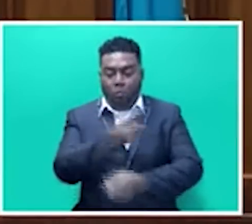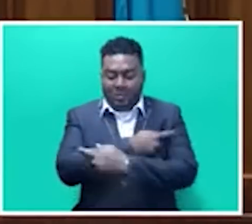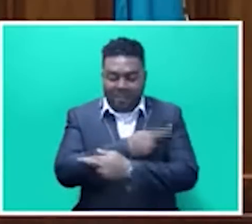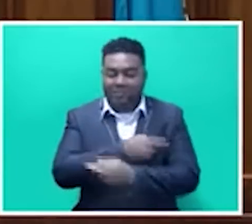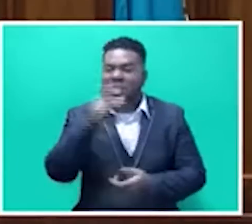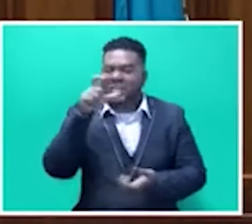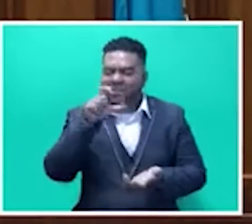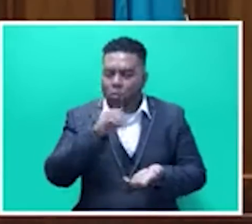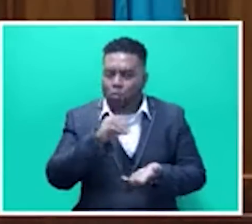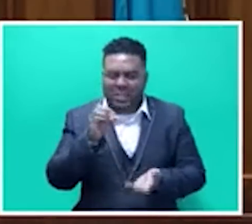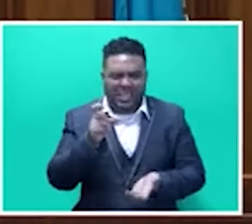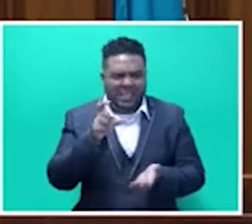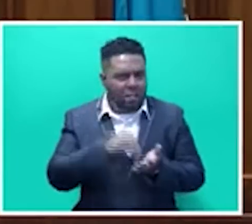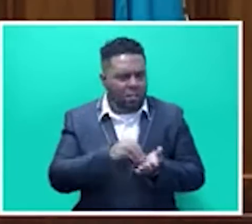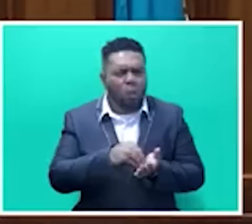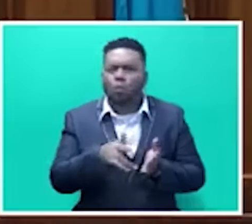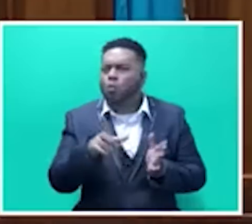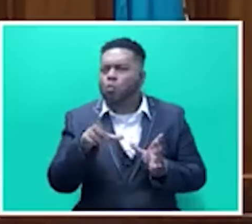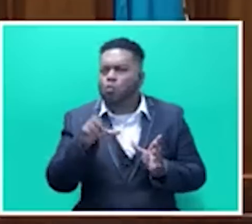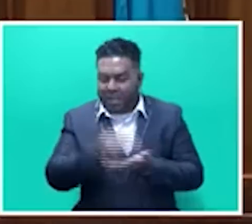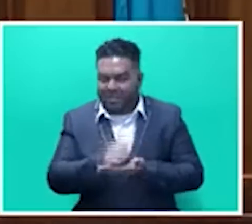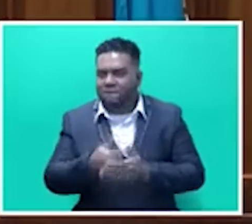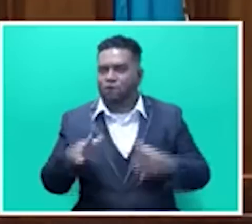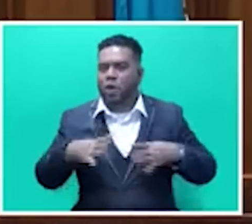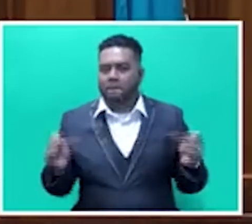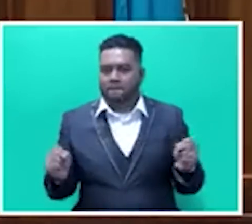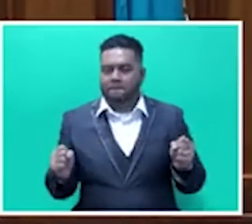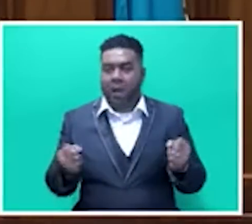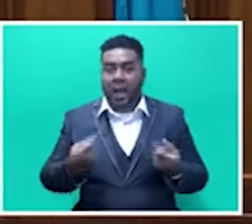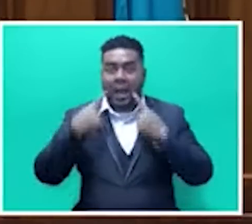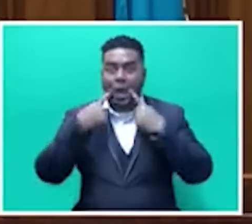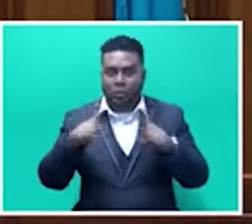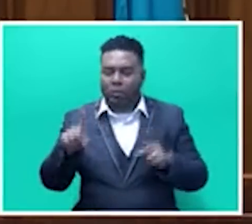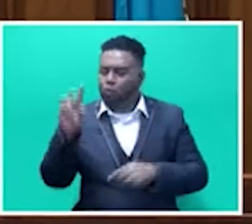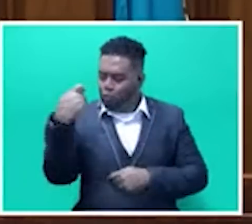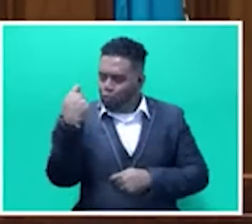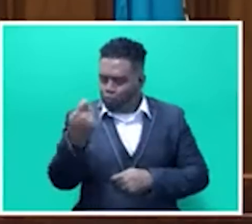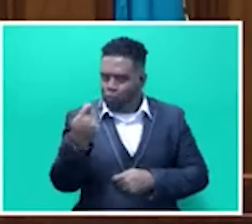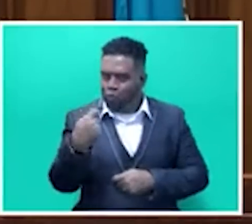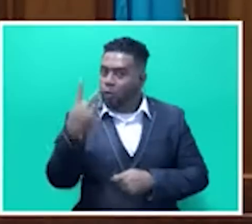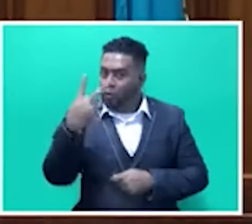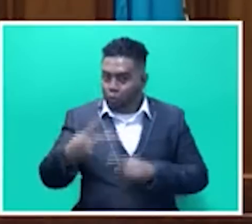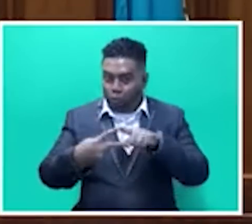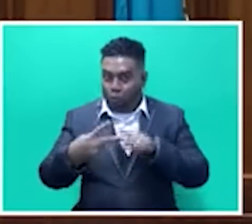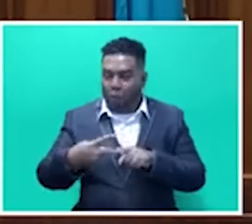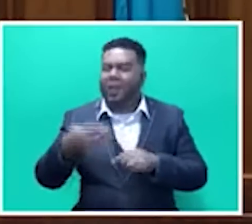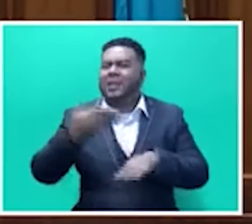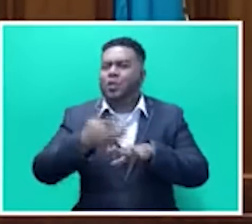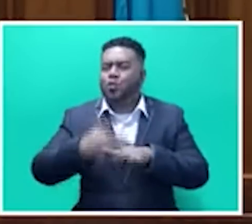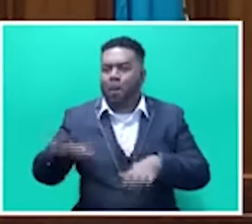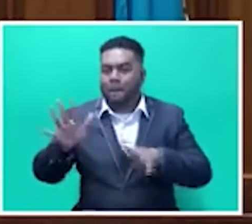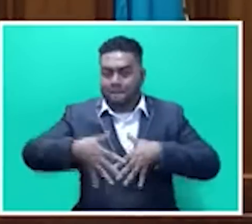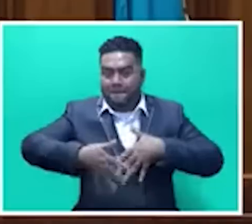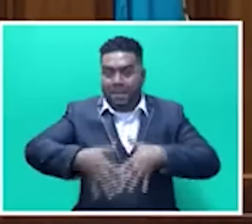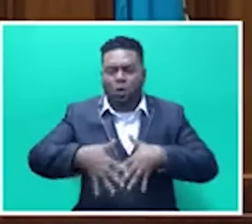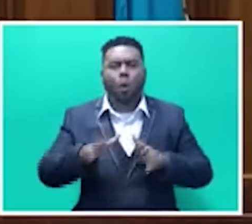rights and freedoms. An announcement will be made soon on 2 new public holidays.